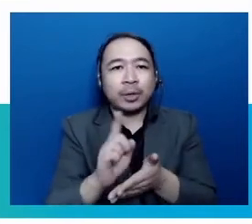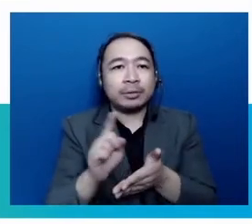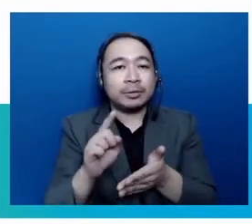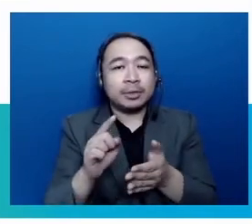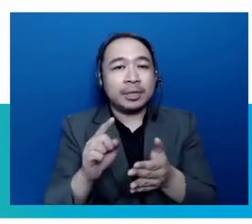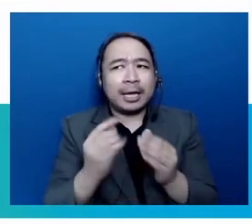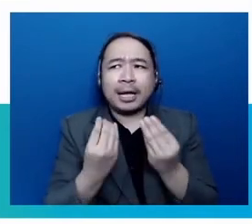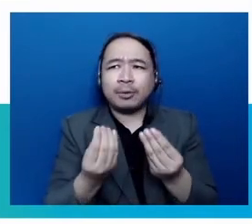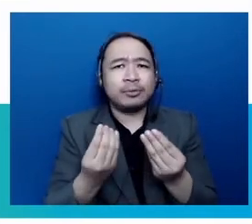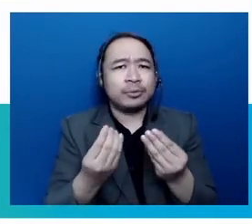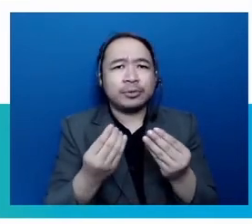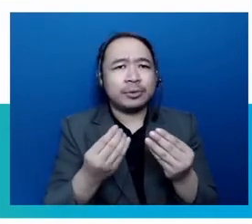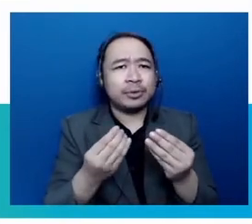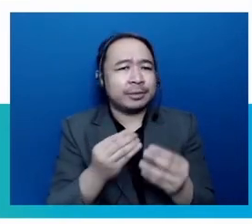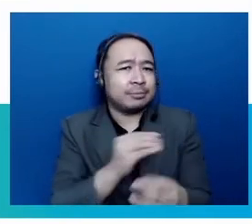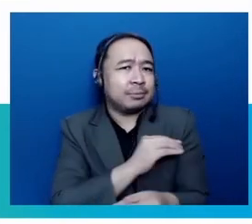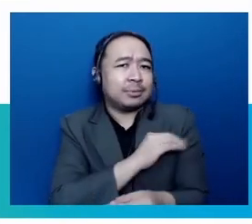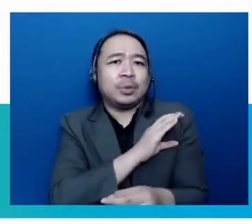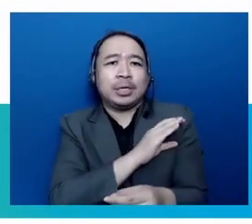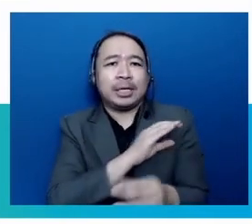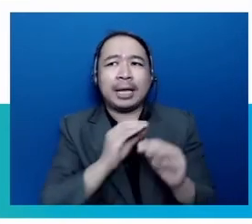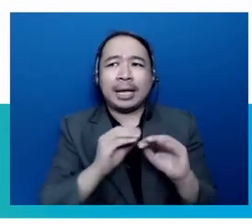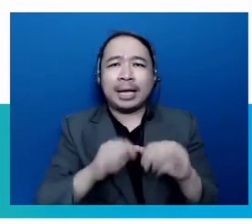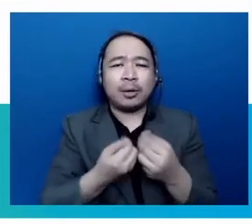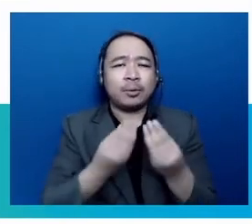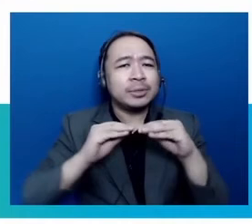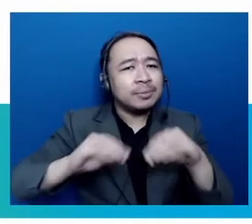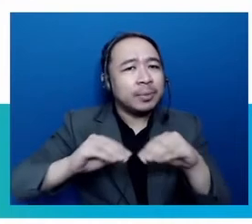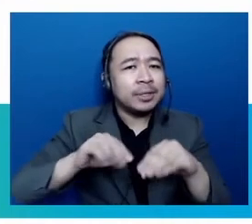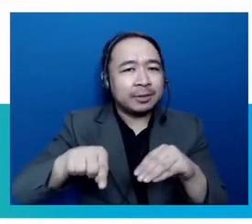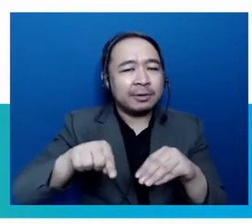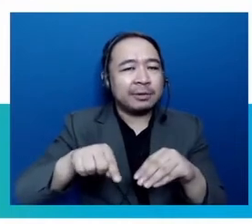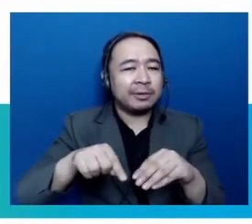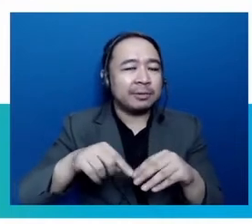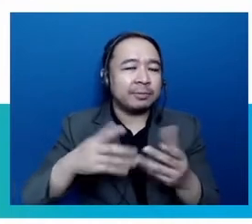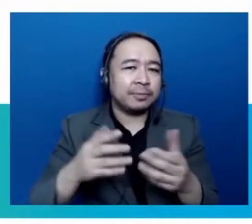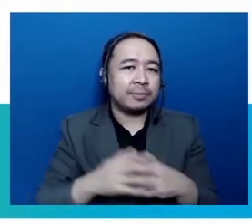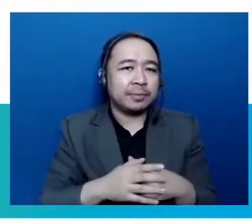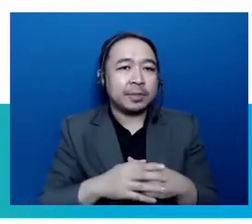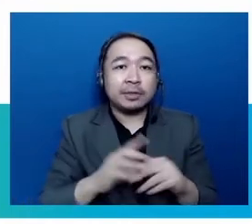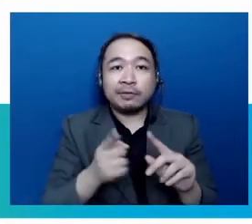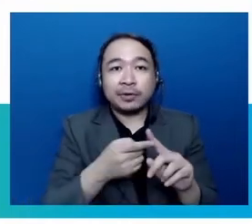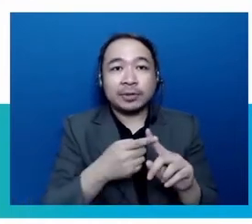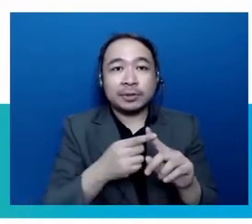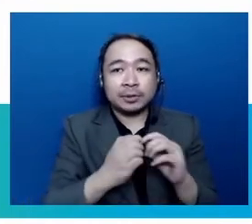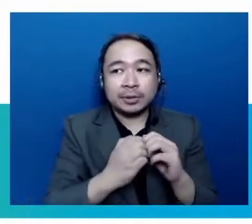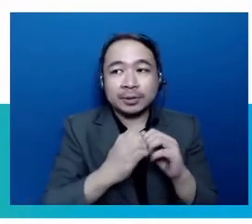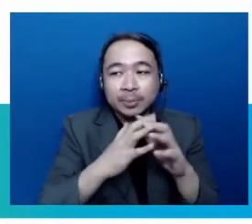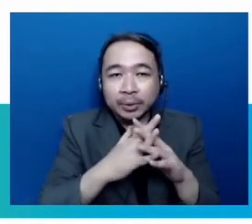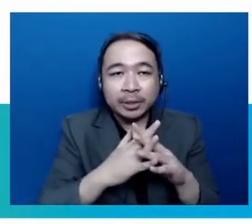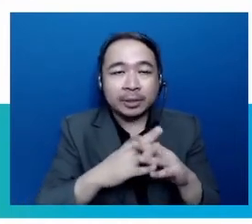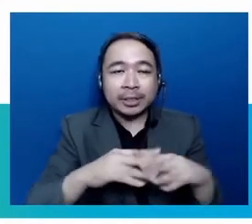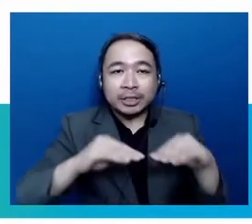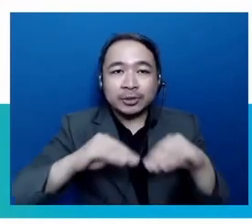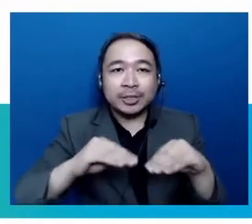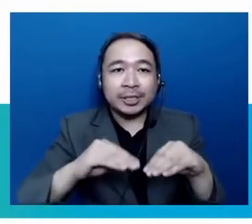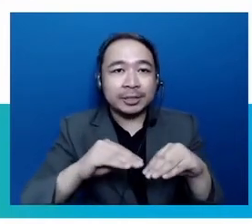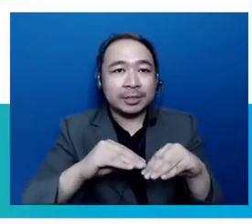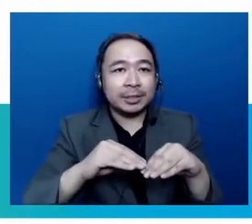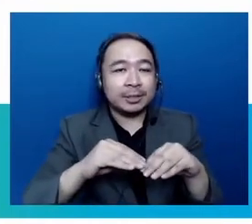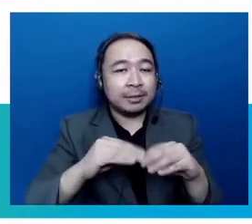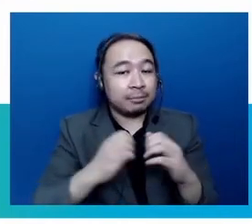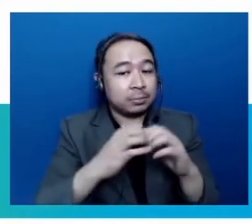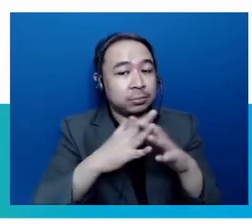the capacity we can think about. So it's about strengthening and building an enabling